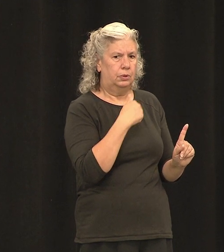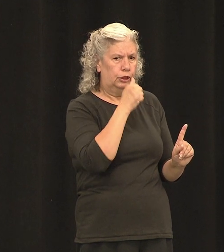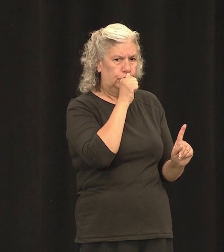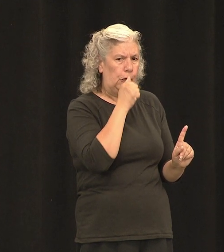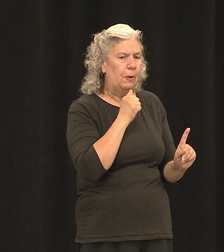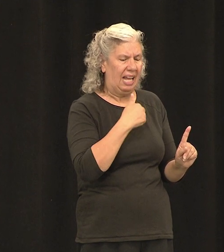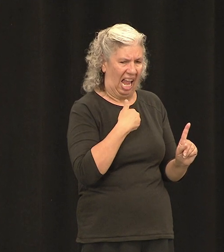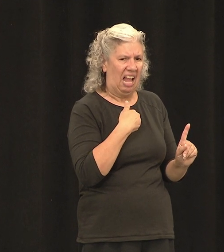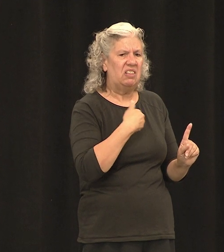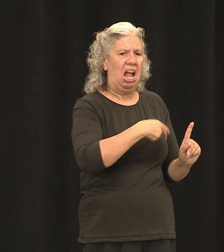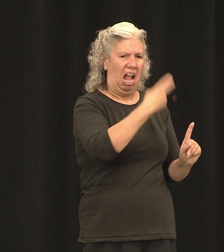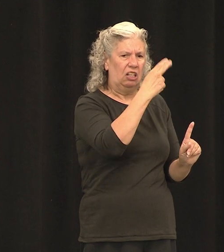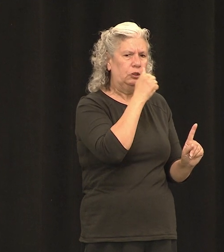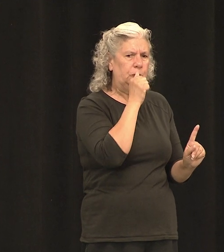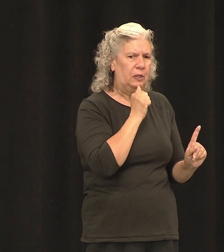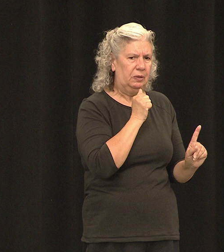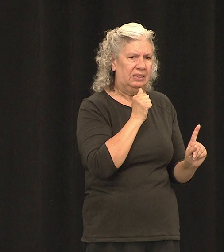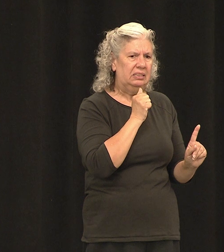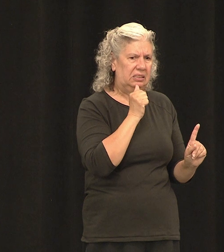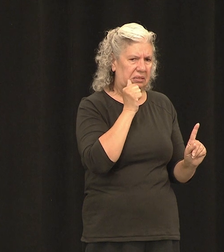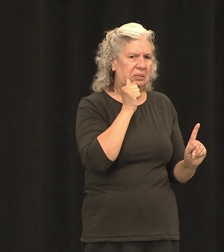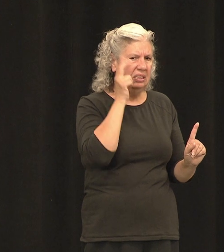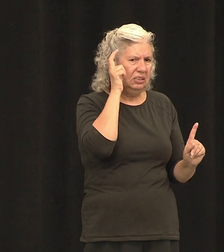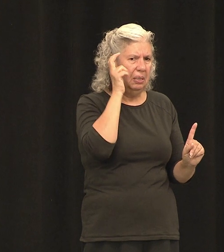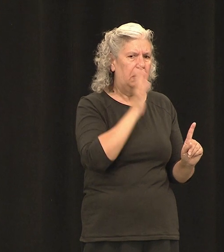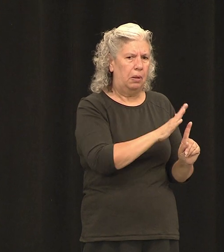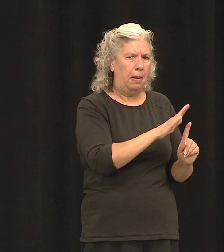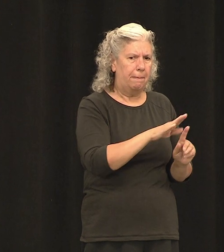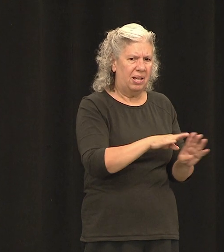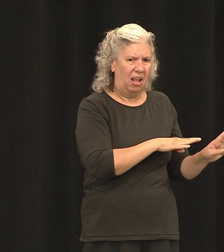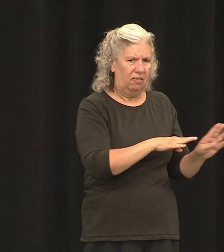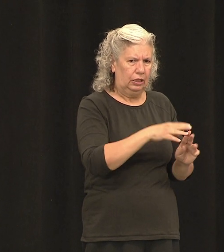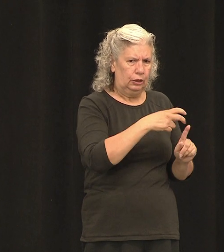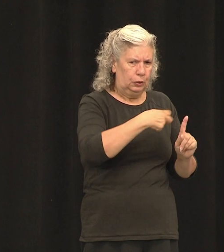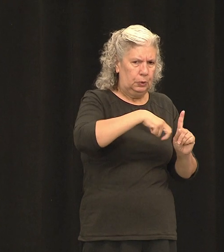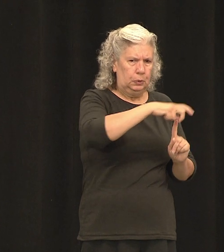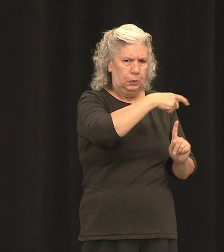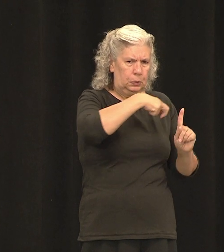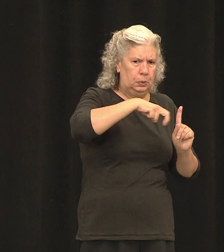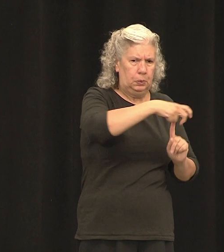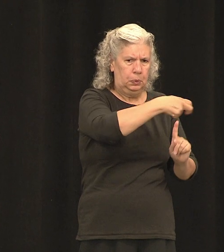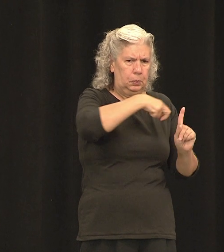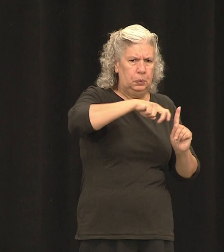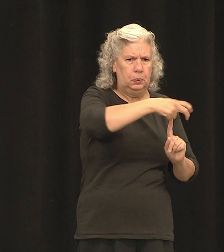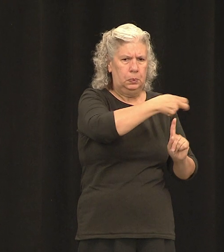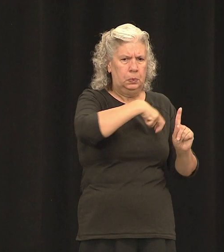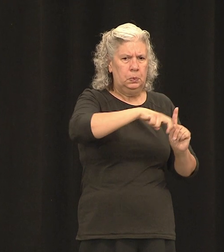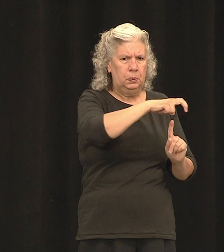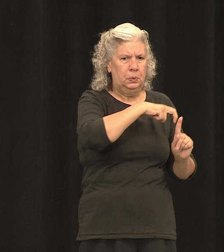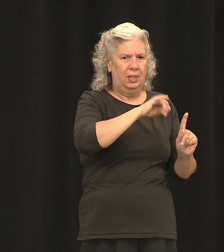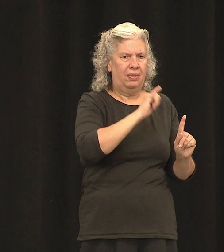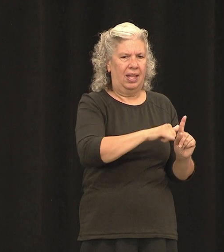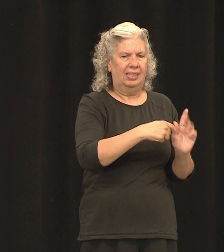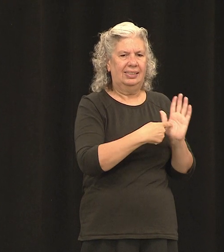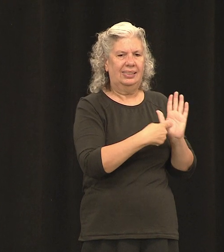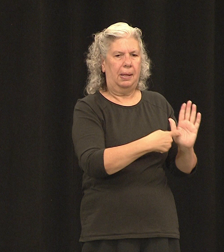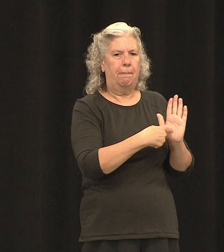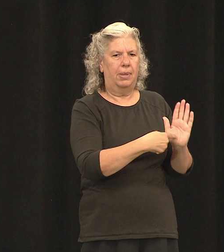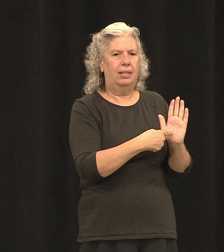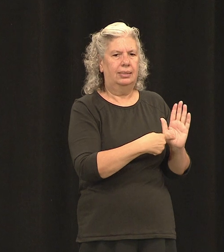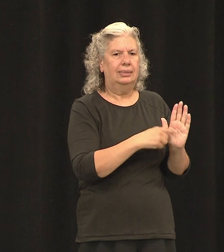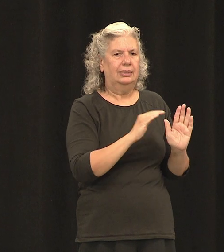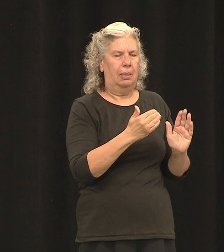also have circling behavior, which is indicative of a balance disorder, and they